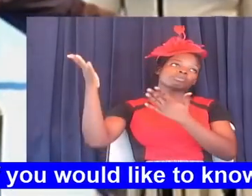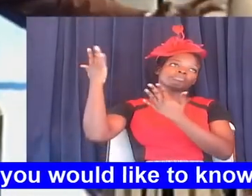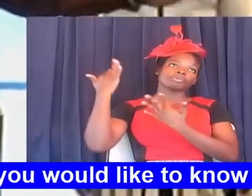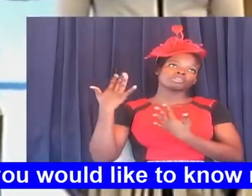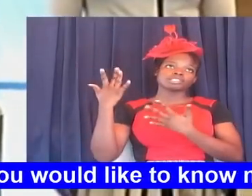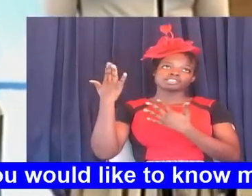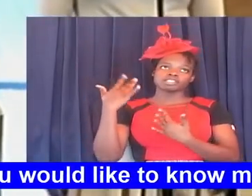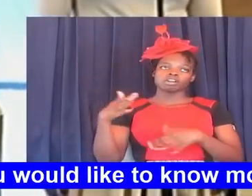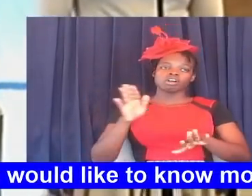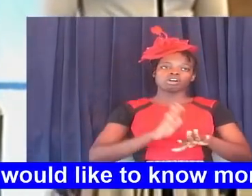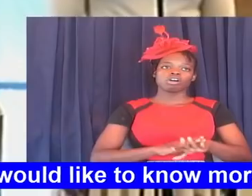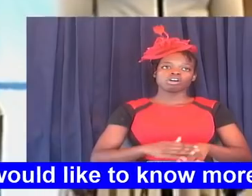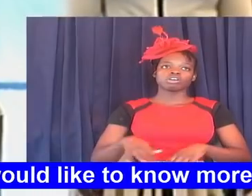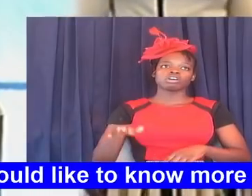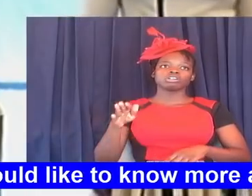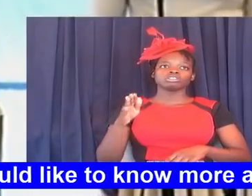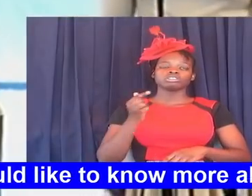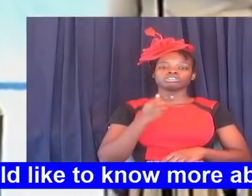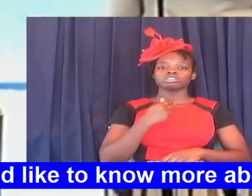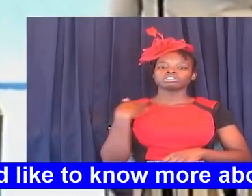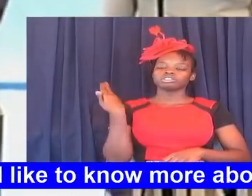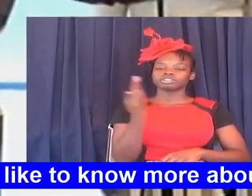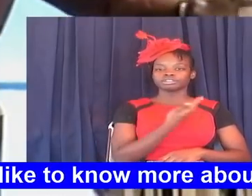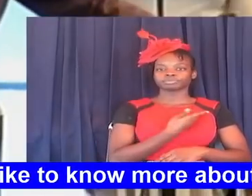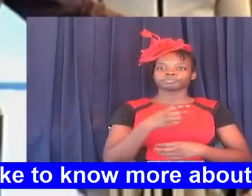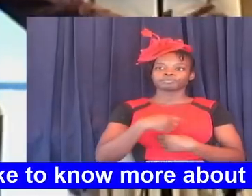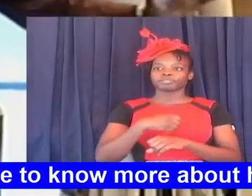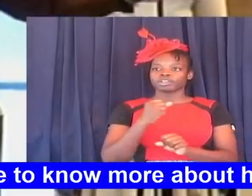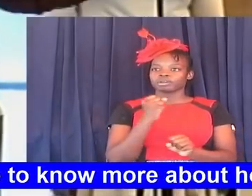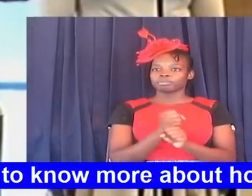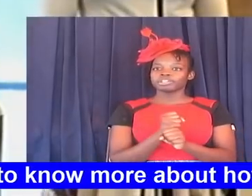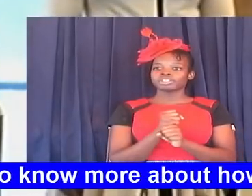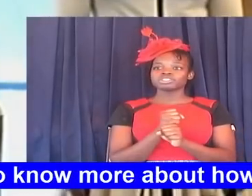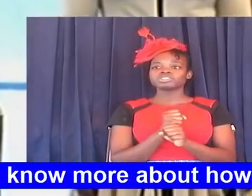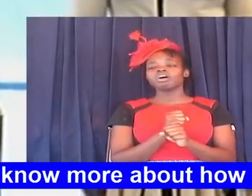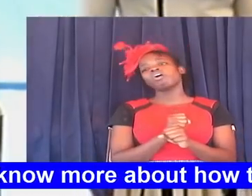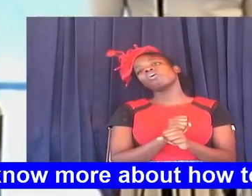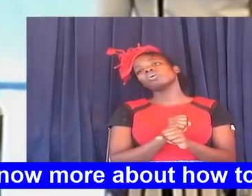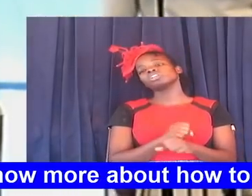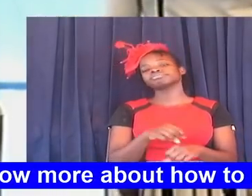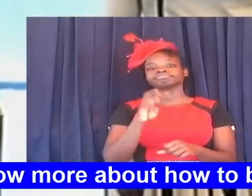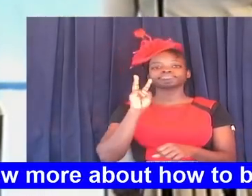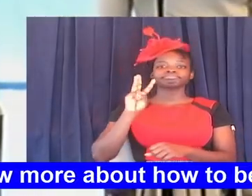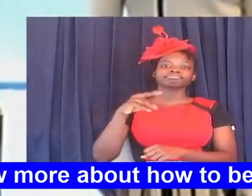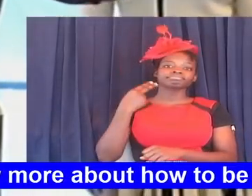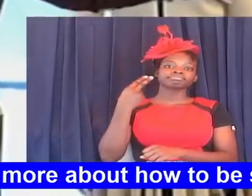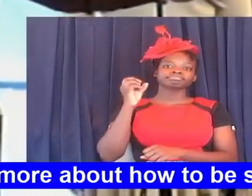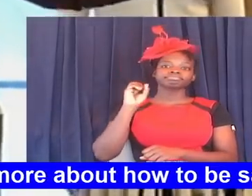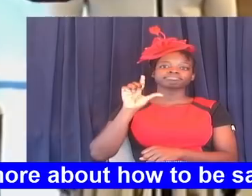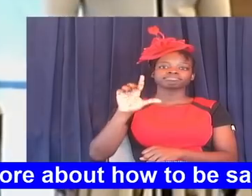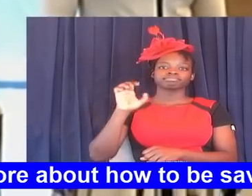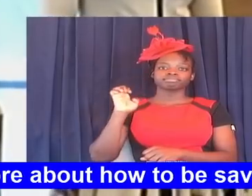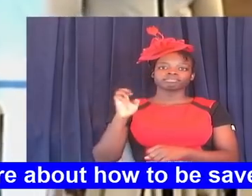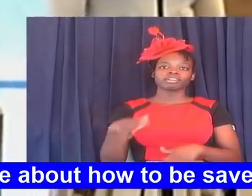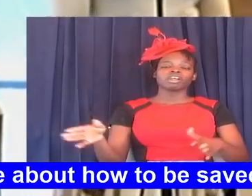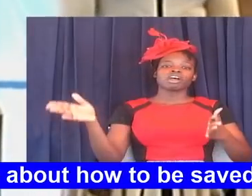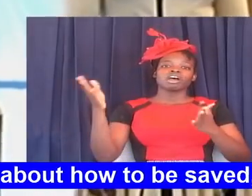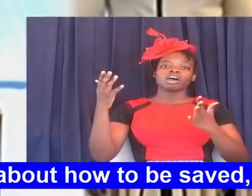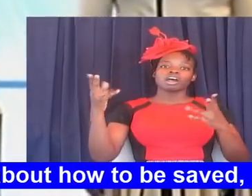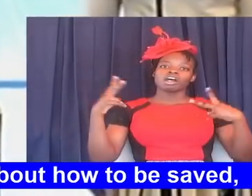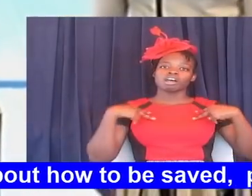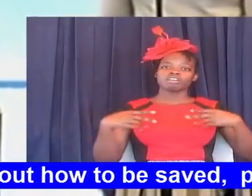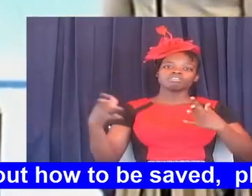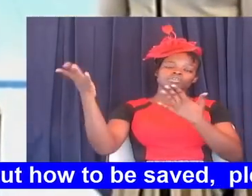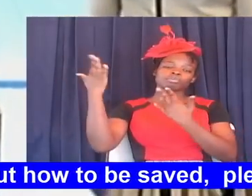God. Make us whole, Lord Jesus Christ. Make us whole. Have mercy upon us, Lord. And as we go, Lord, to